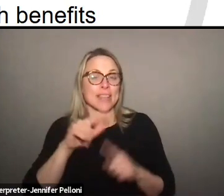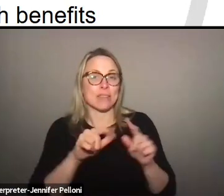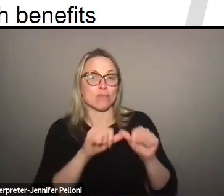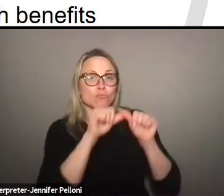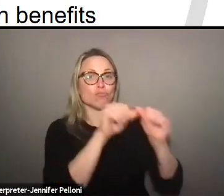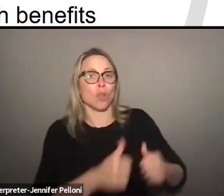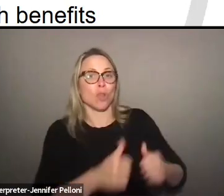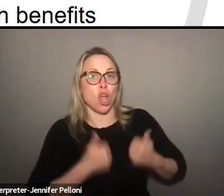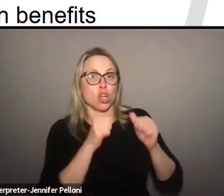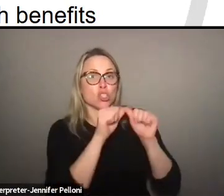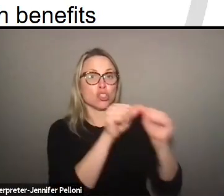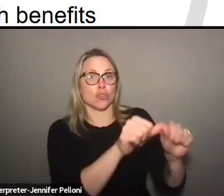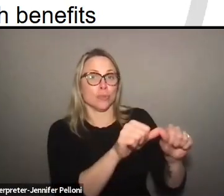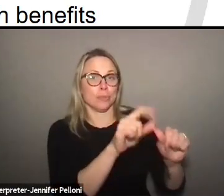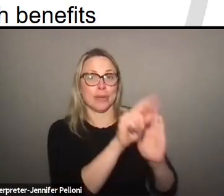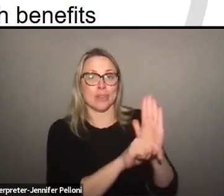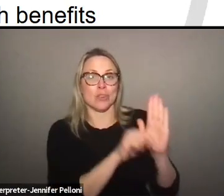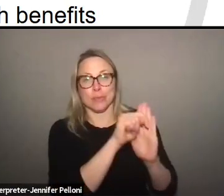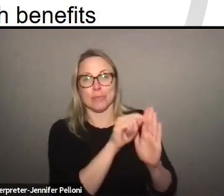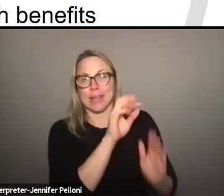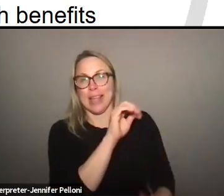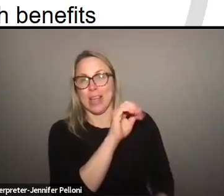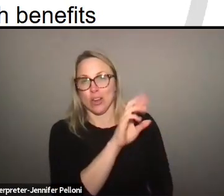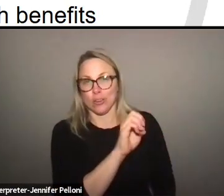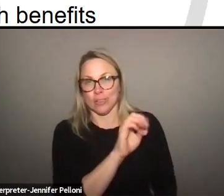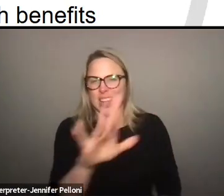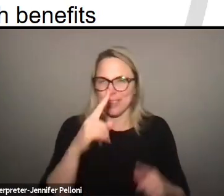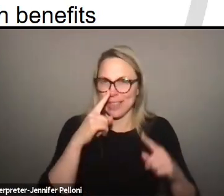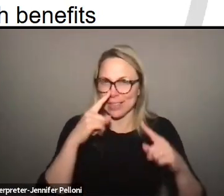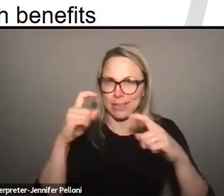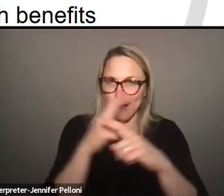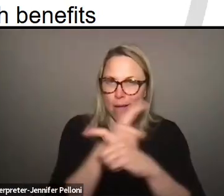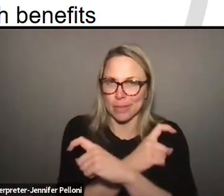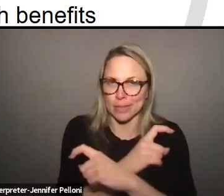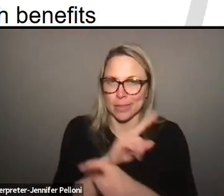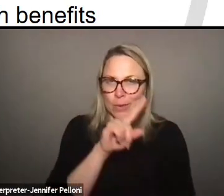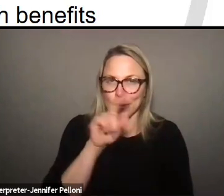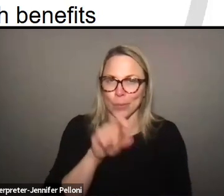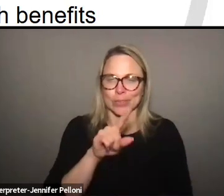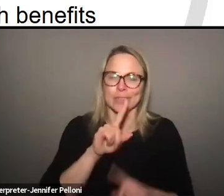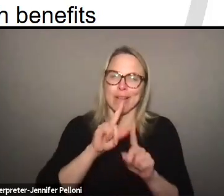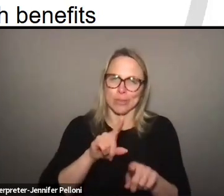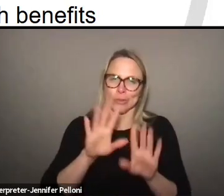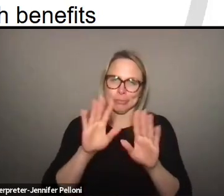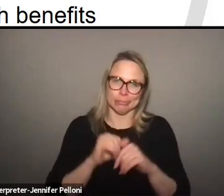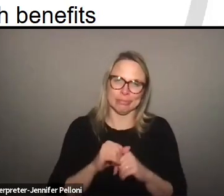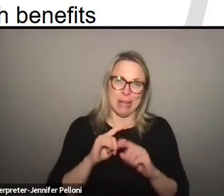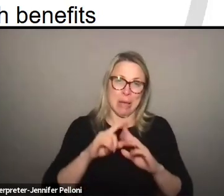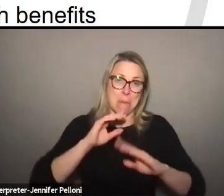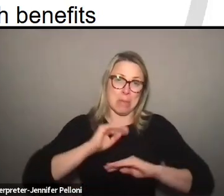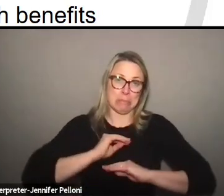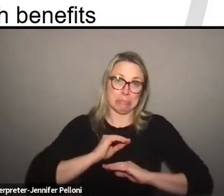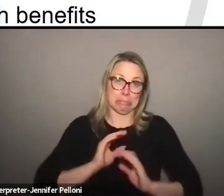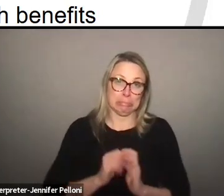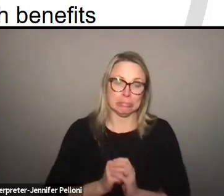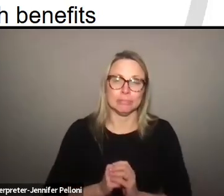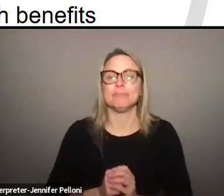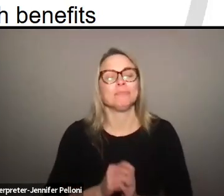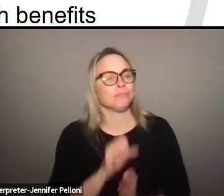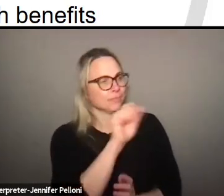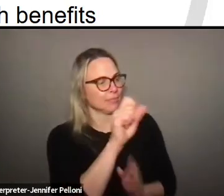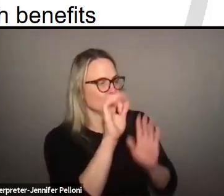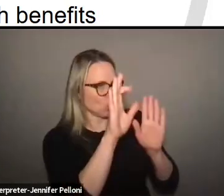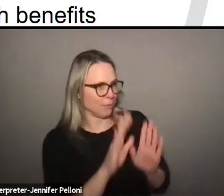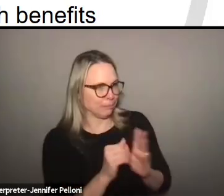long-term care. I know that's a complex question and answer, but I hope that helps. Yes, that's